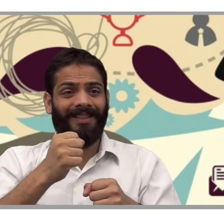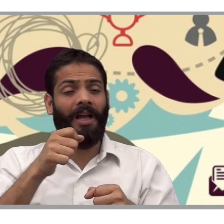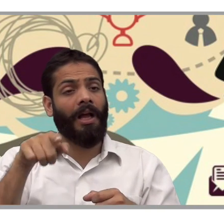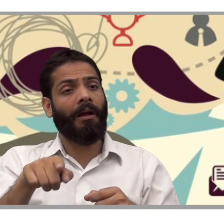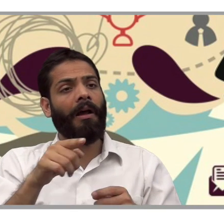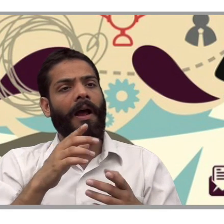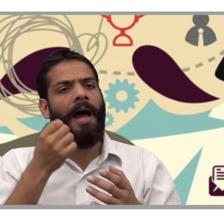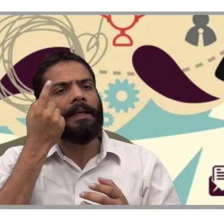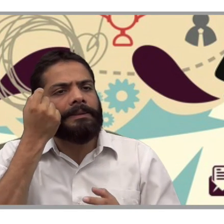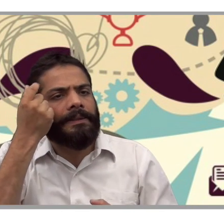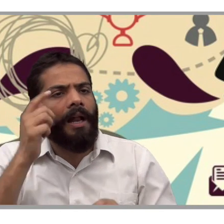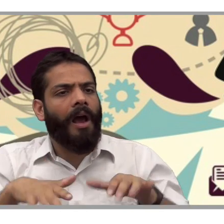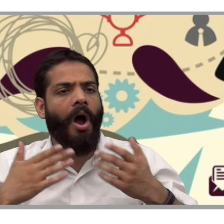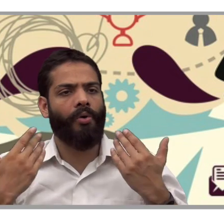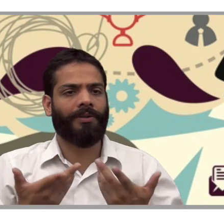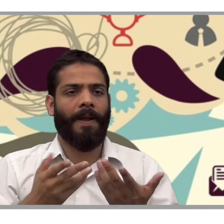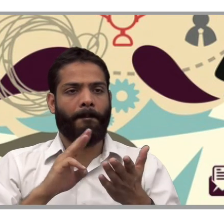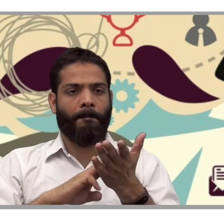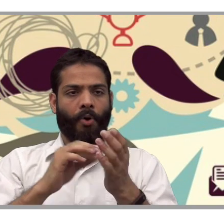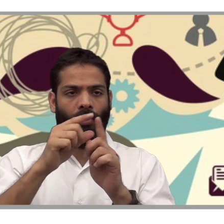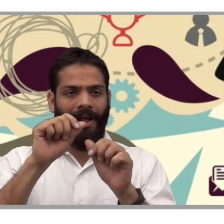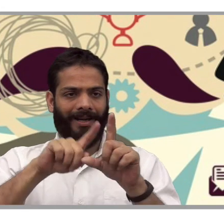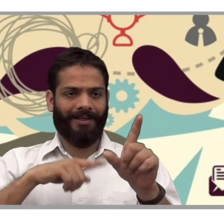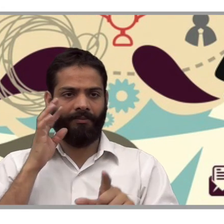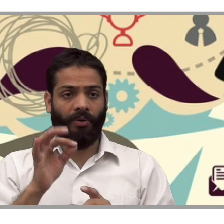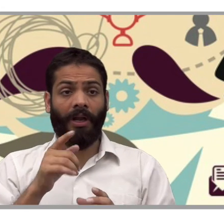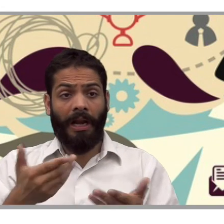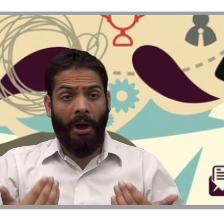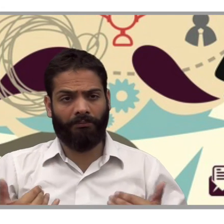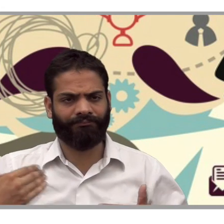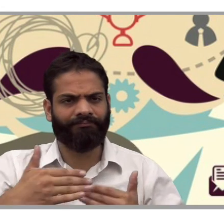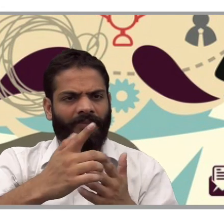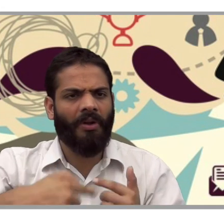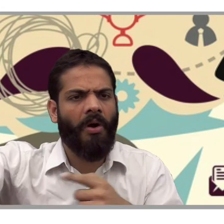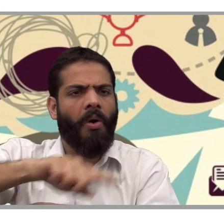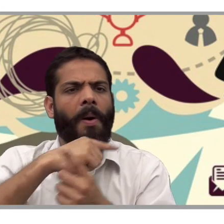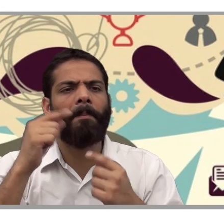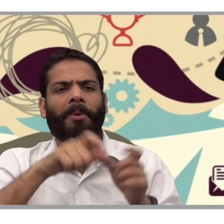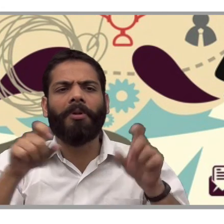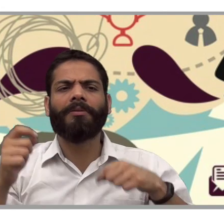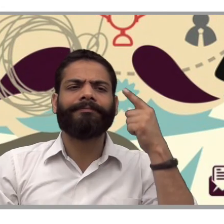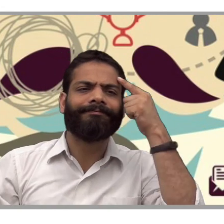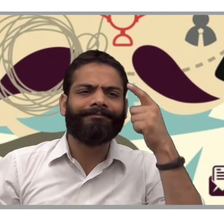have significant impact on the overall architecture of faculty of language,